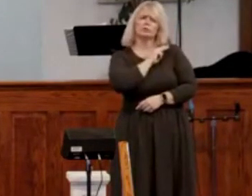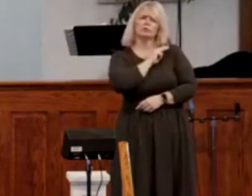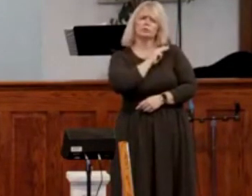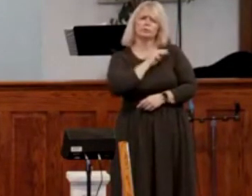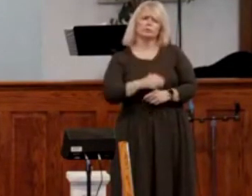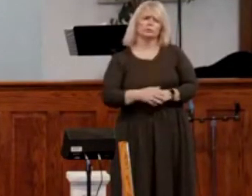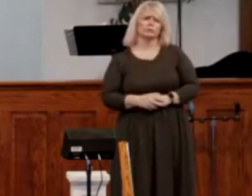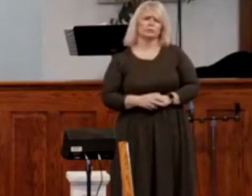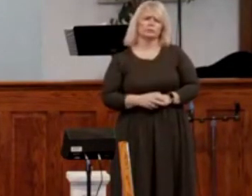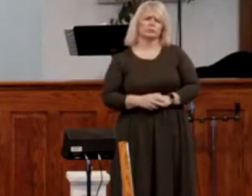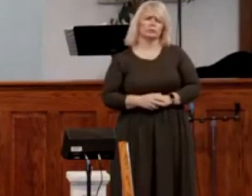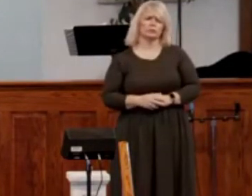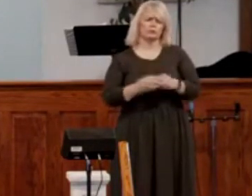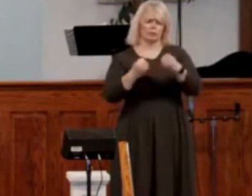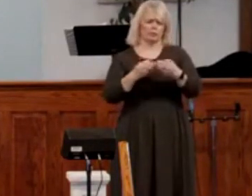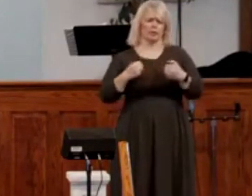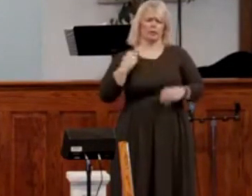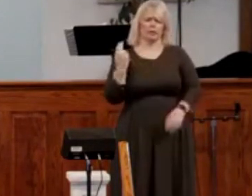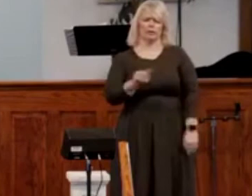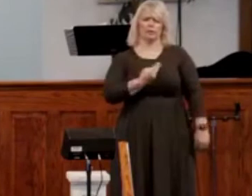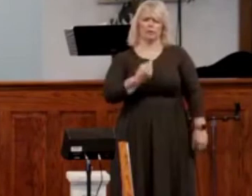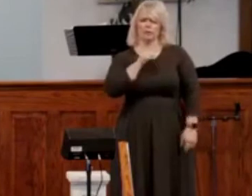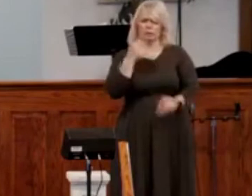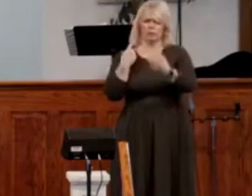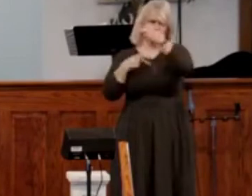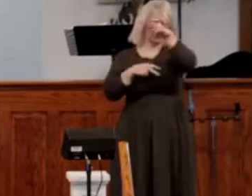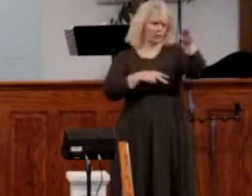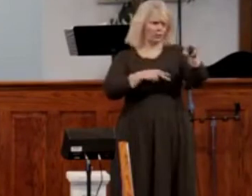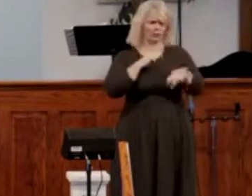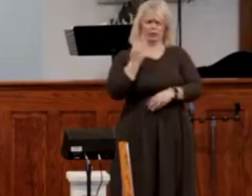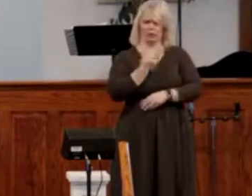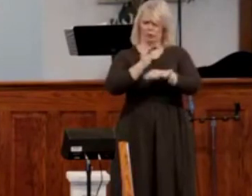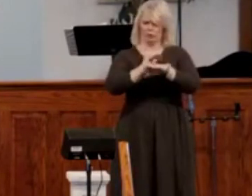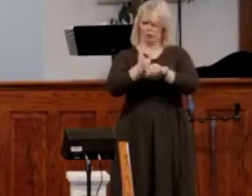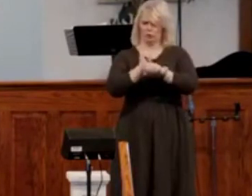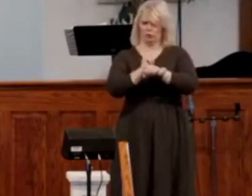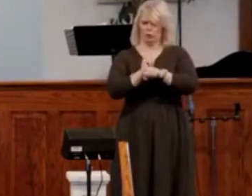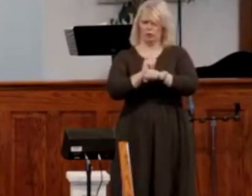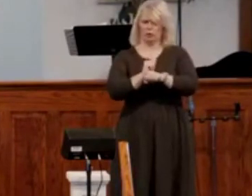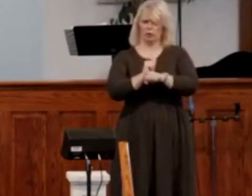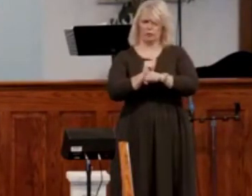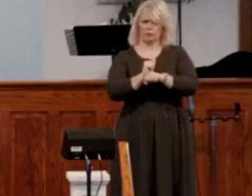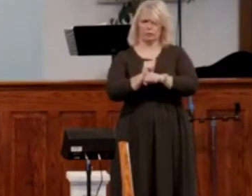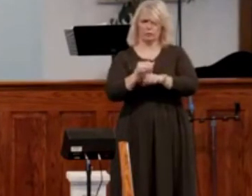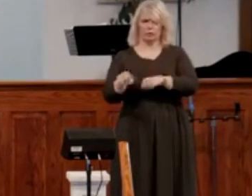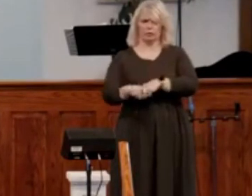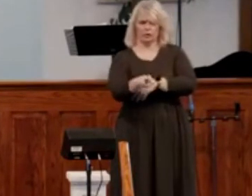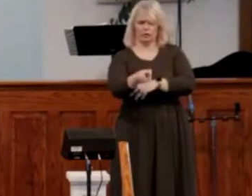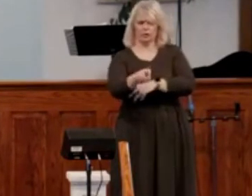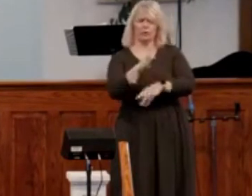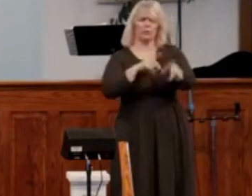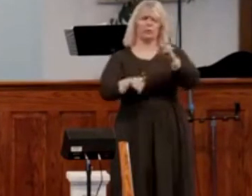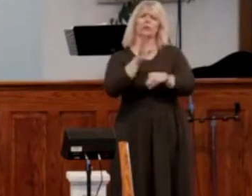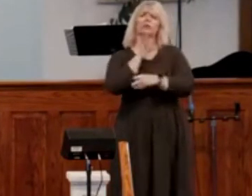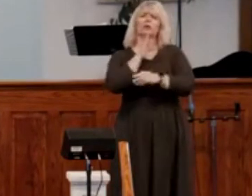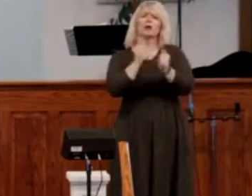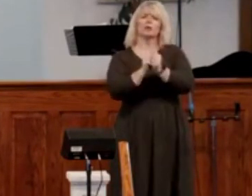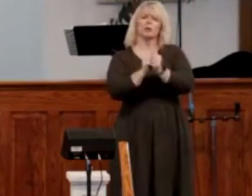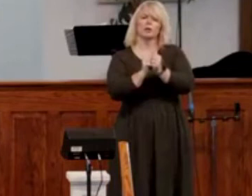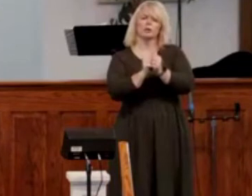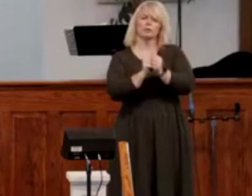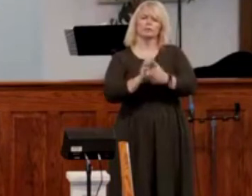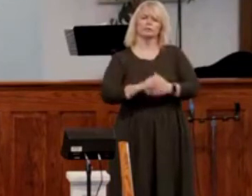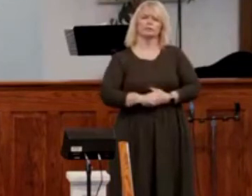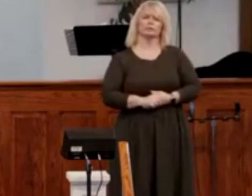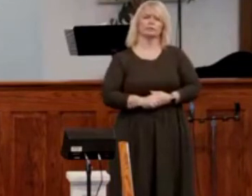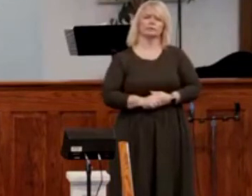situation for the mission? You know, many of us don't look at our jobs, our commute even, the people we talk to, the people we come in contact